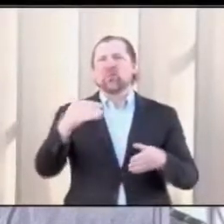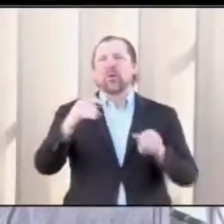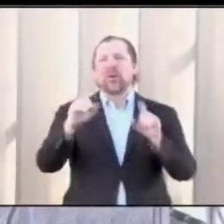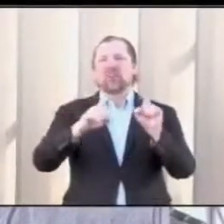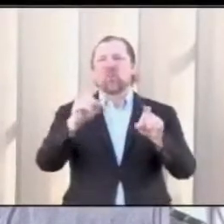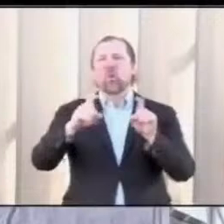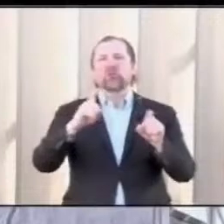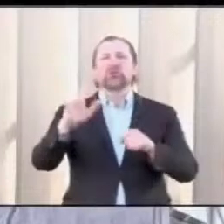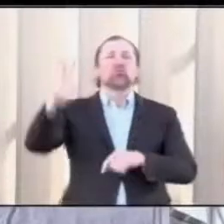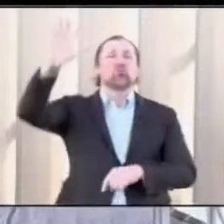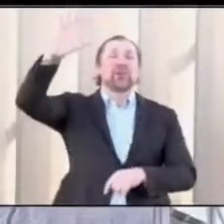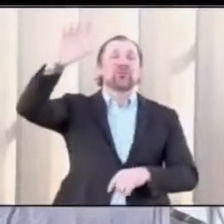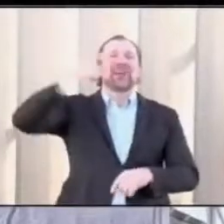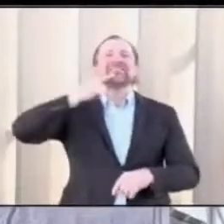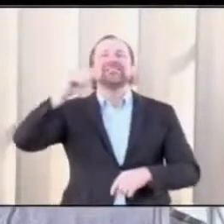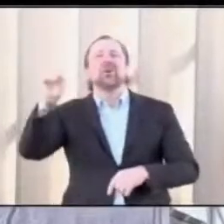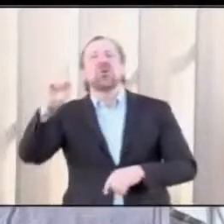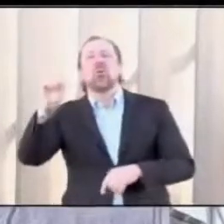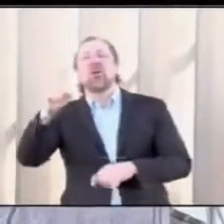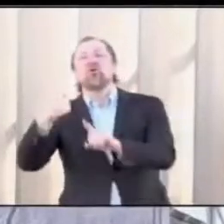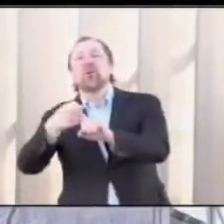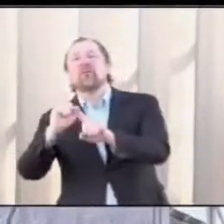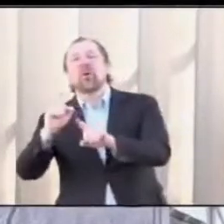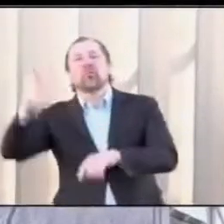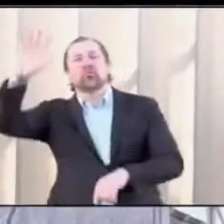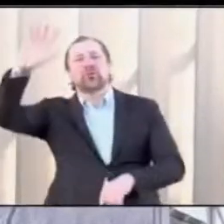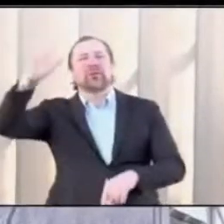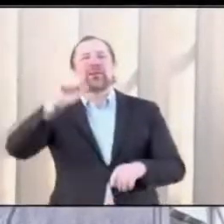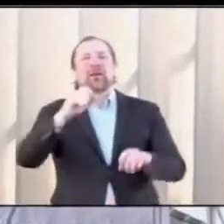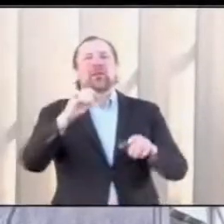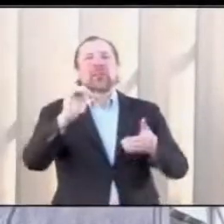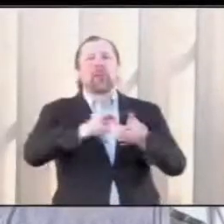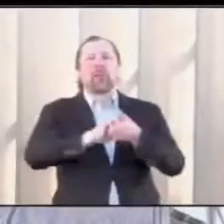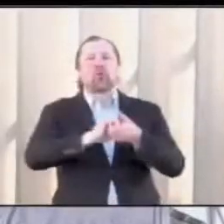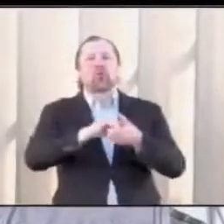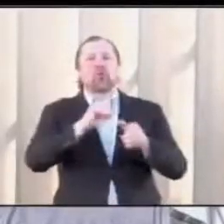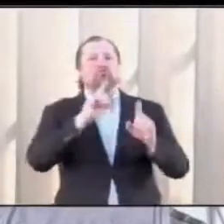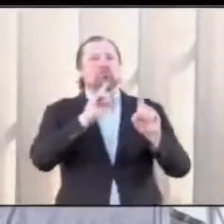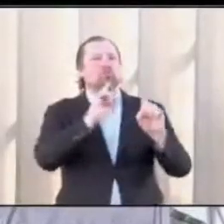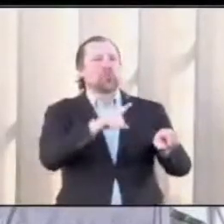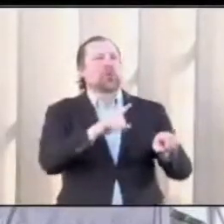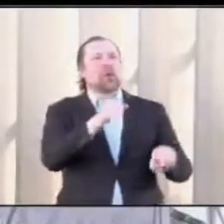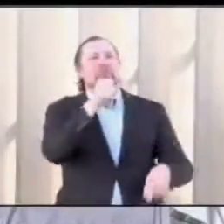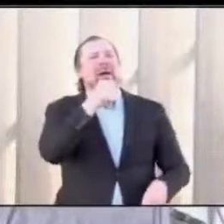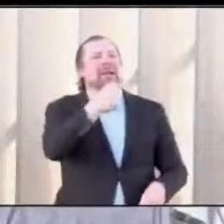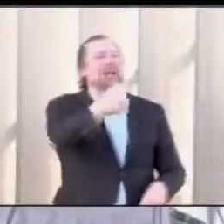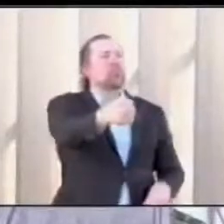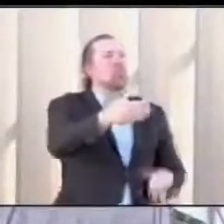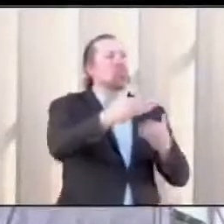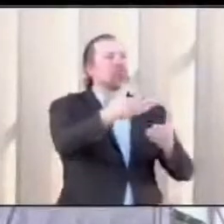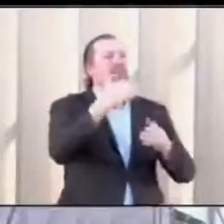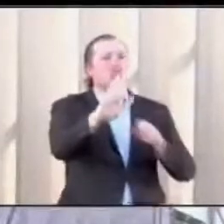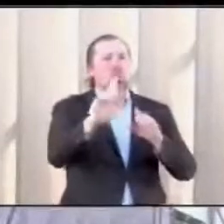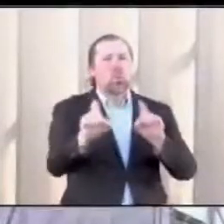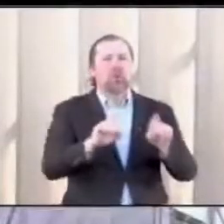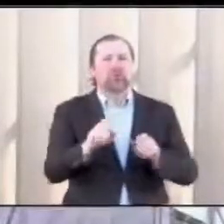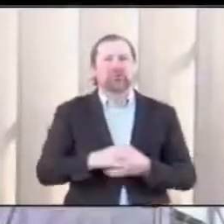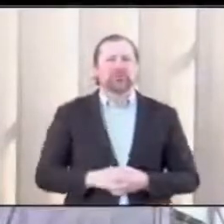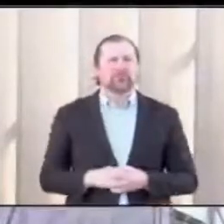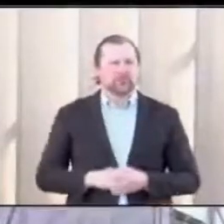If you could state your name and agency in question, and my partner, Andy Van Sciver, will bring the mic over to you.